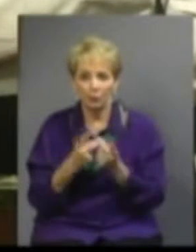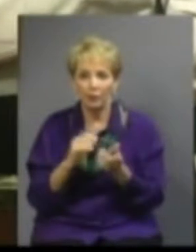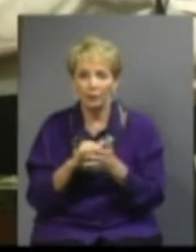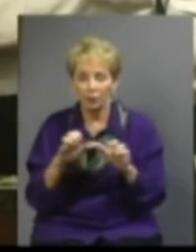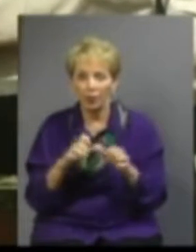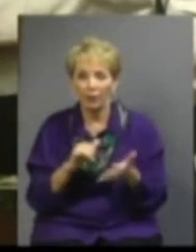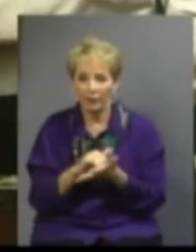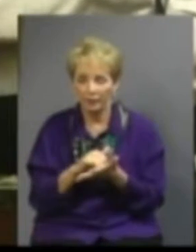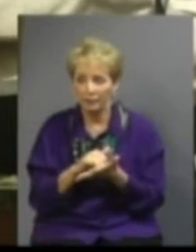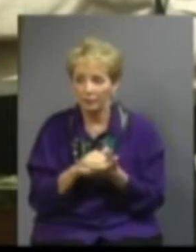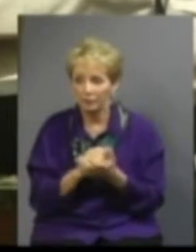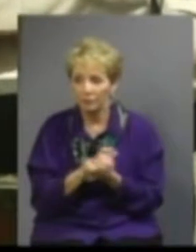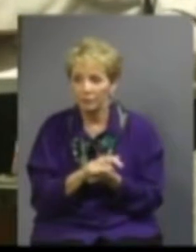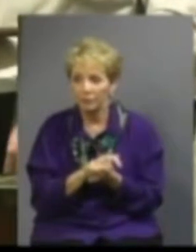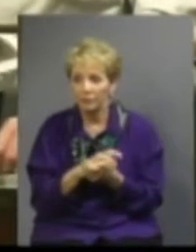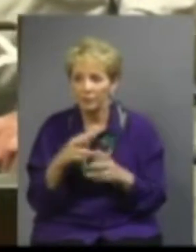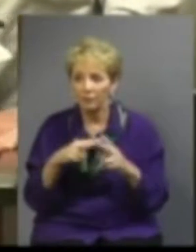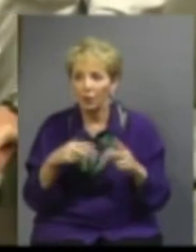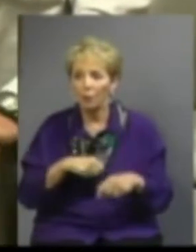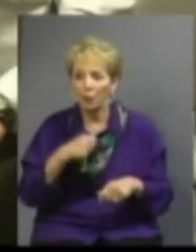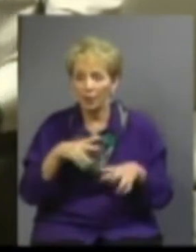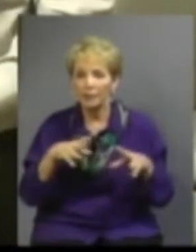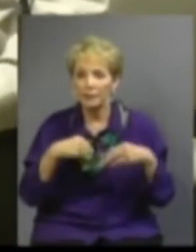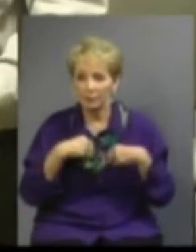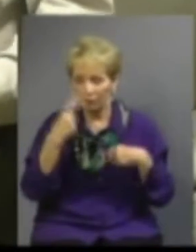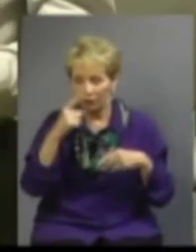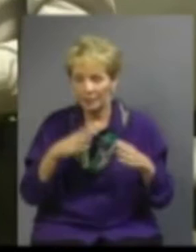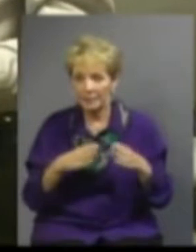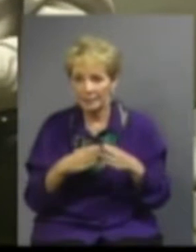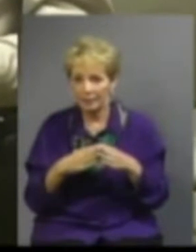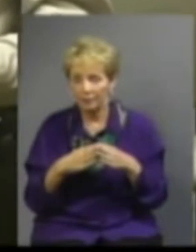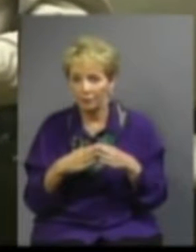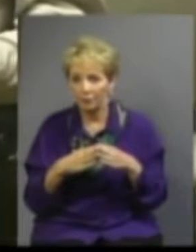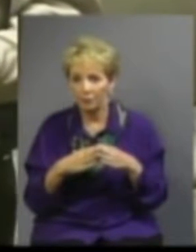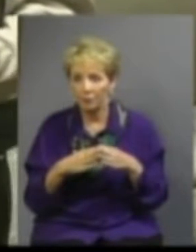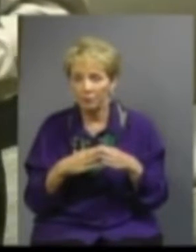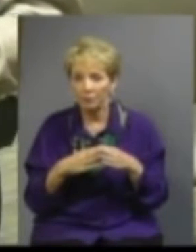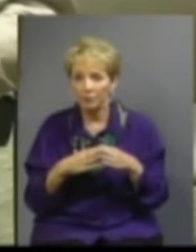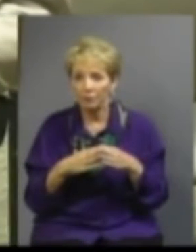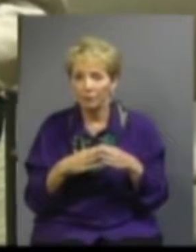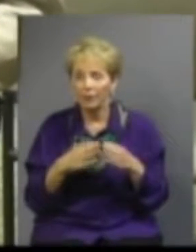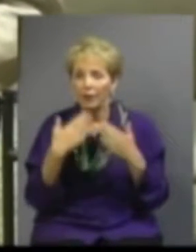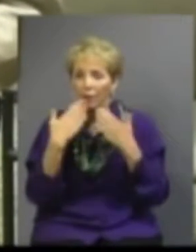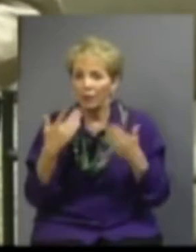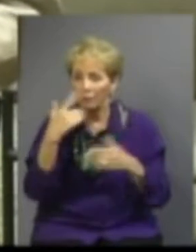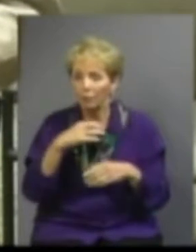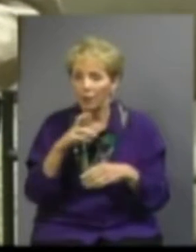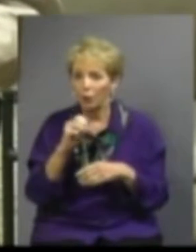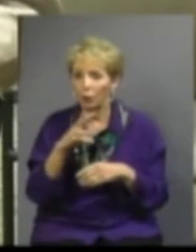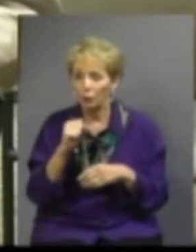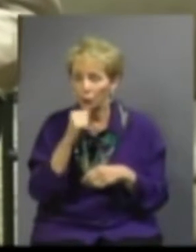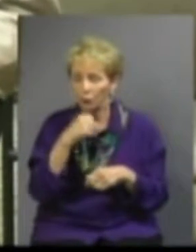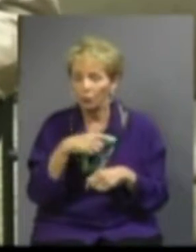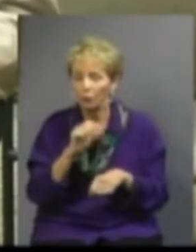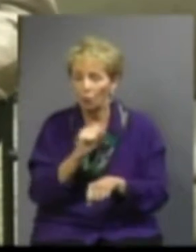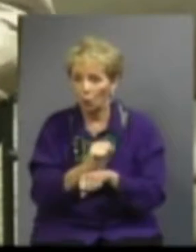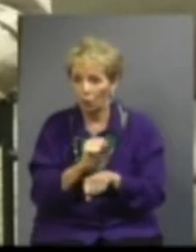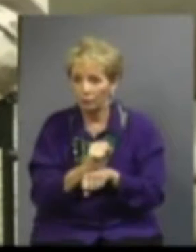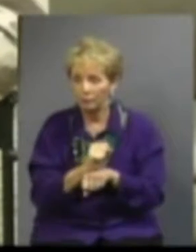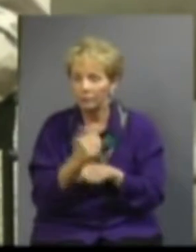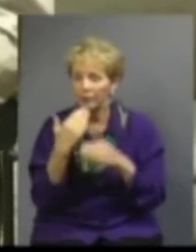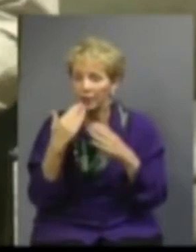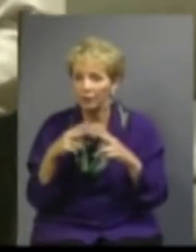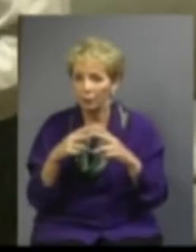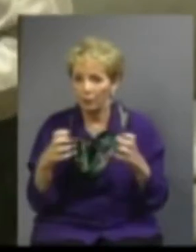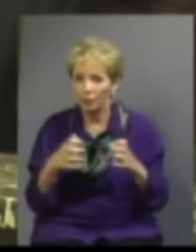this. And I'm very proud to accept it for the city. Very humble for my crews who have actually doing the work. Thank you Very